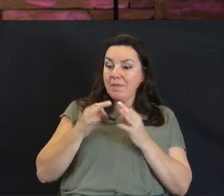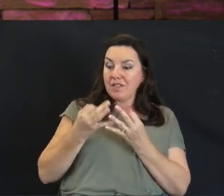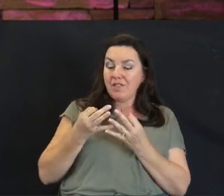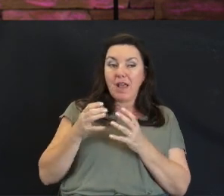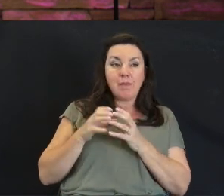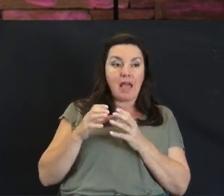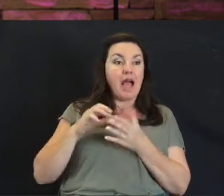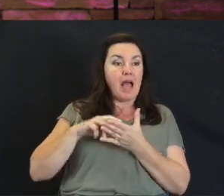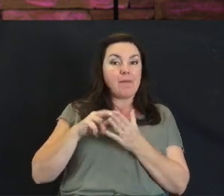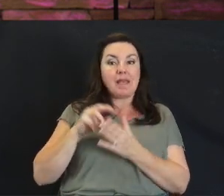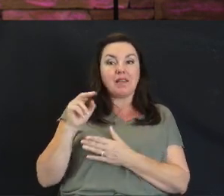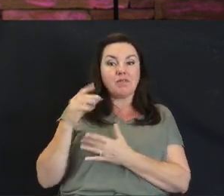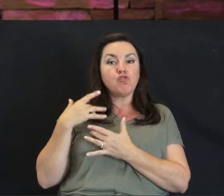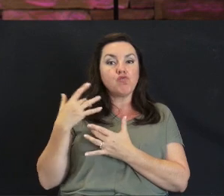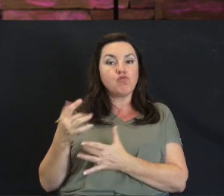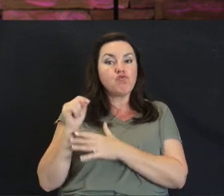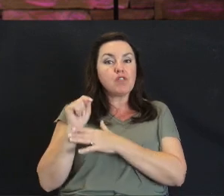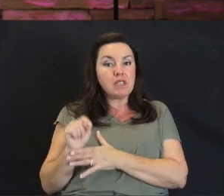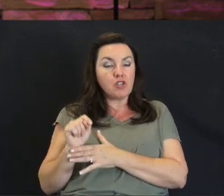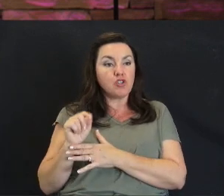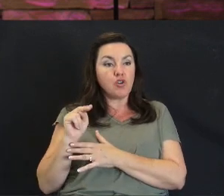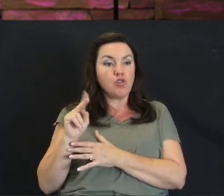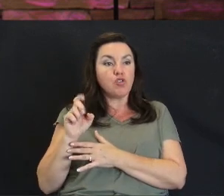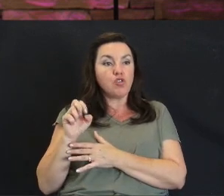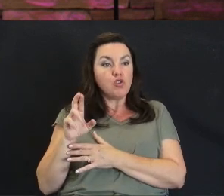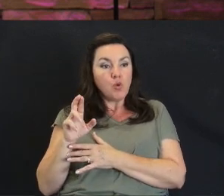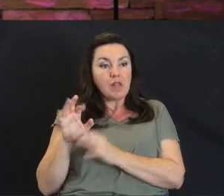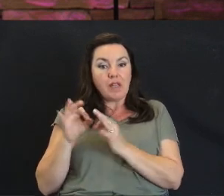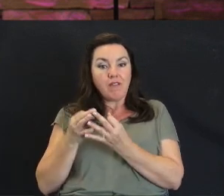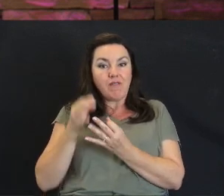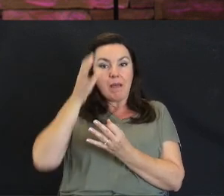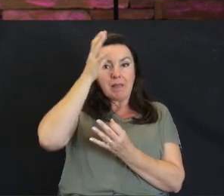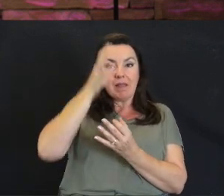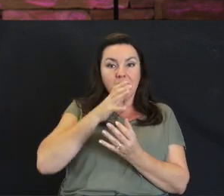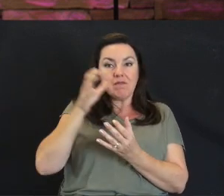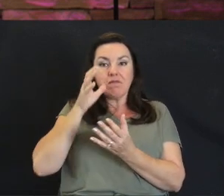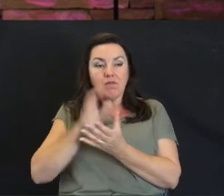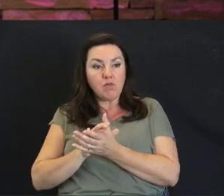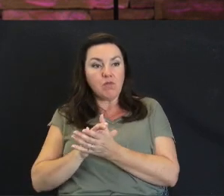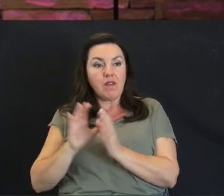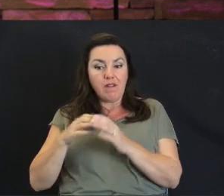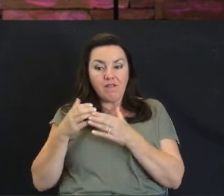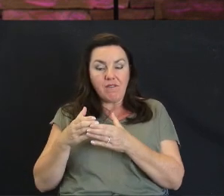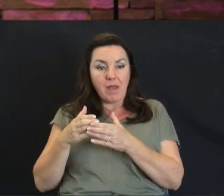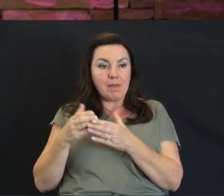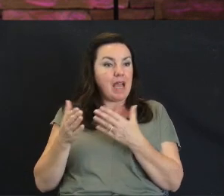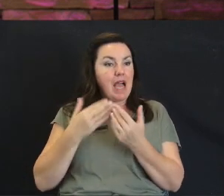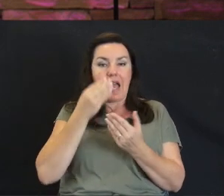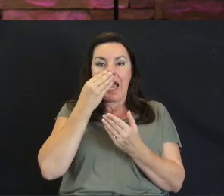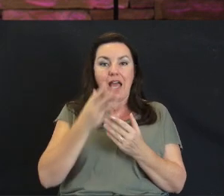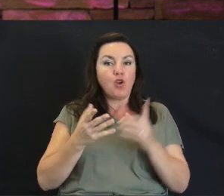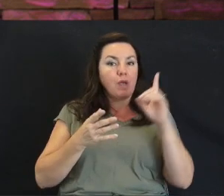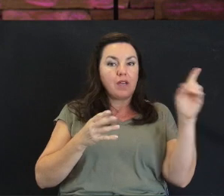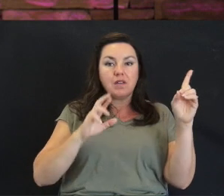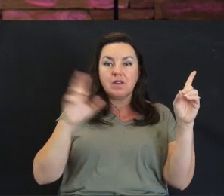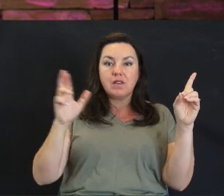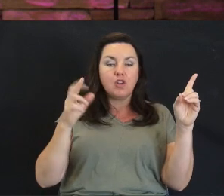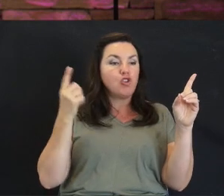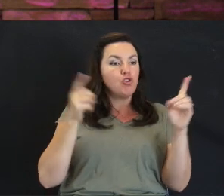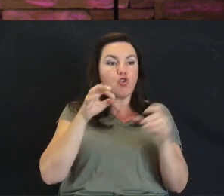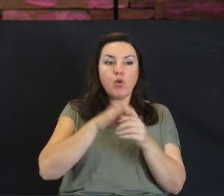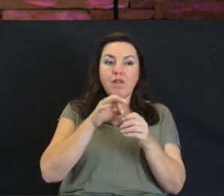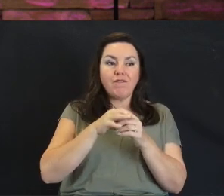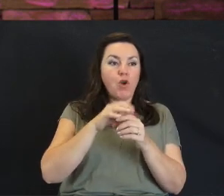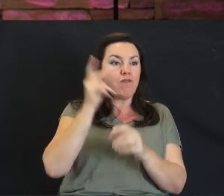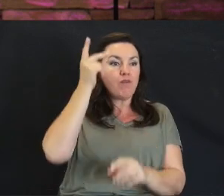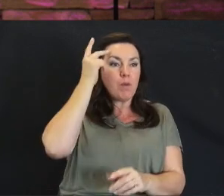mean the traditional nuclear family Listen I don't care what side of the aisle You vote on Democrat or Republican You should only vote For politicians Who